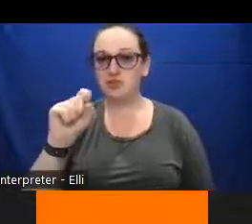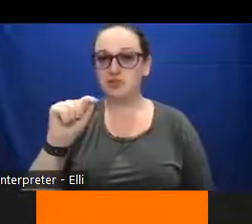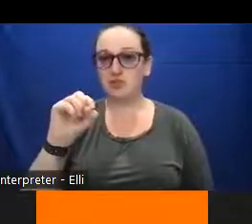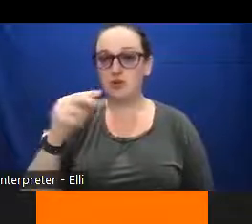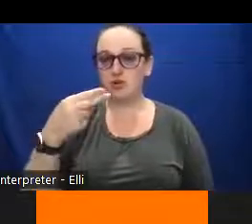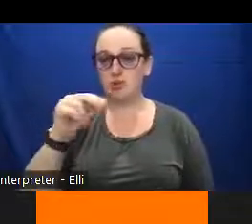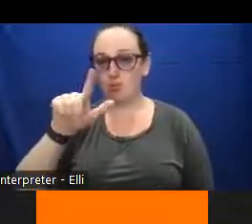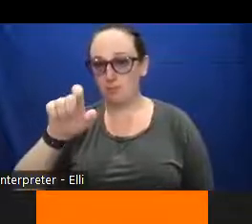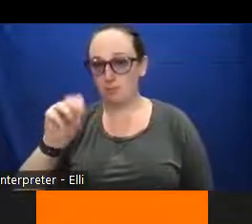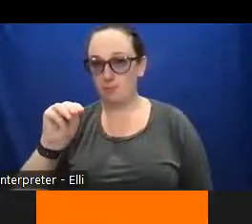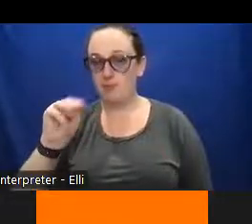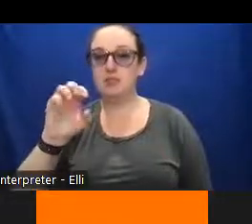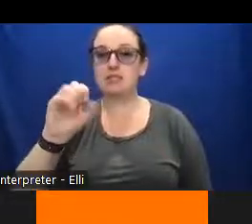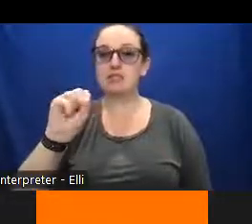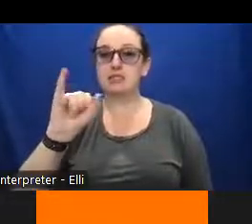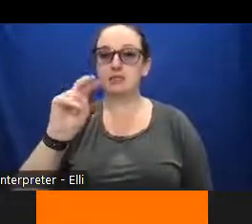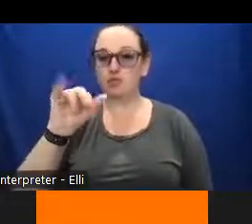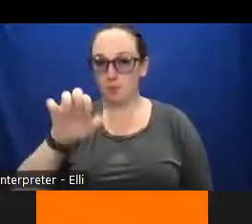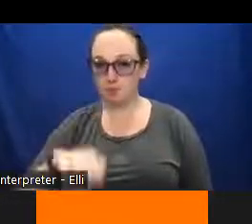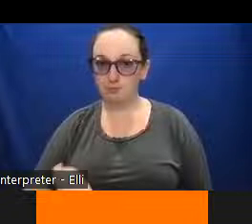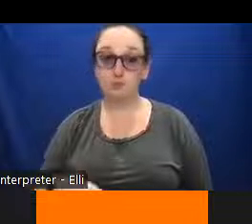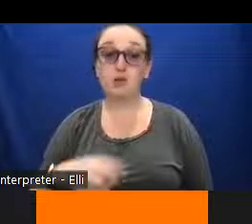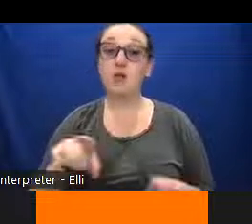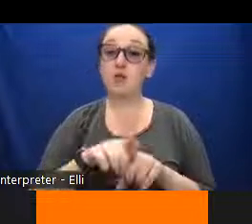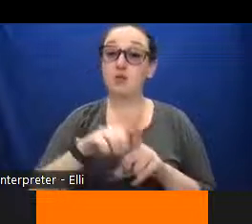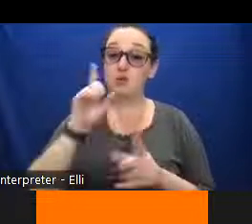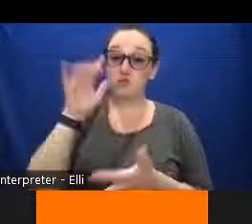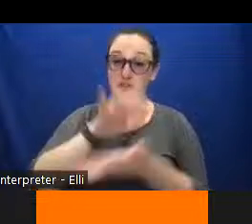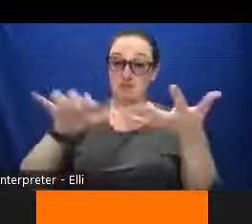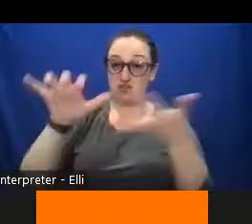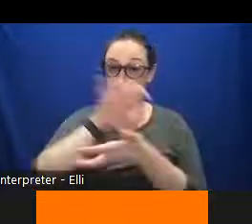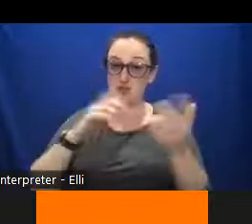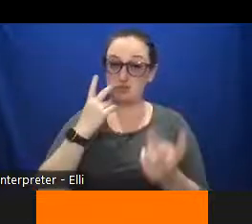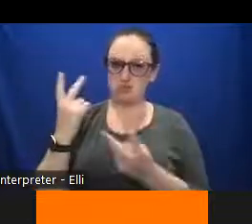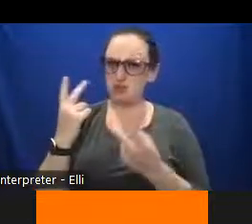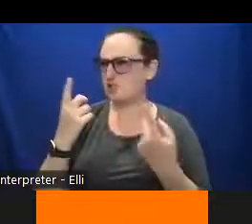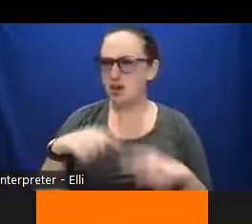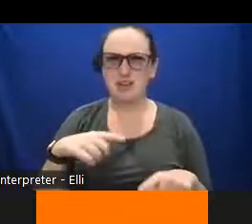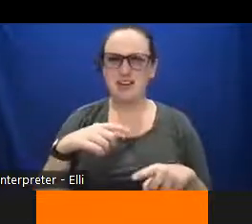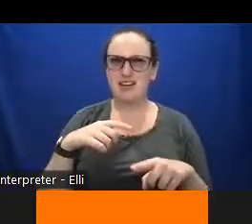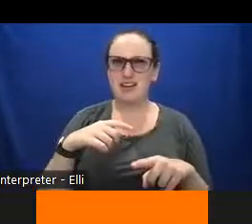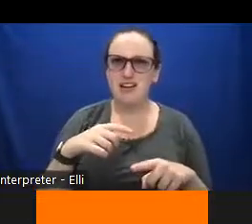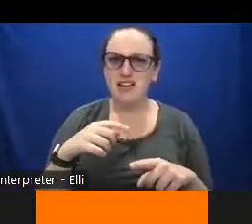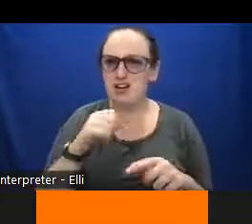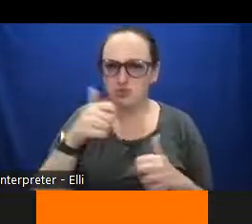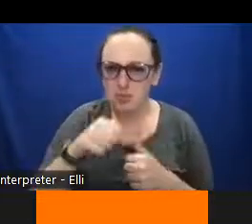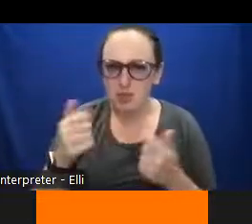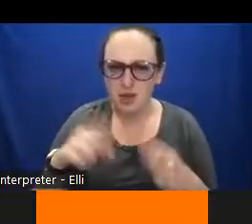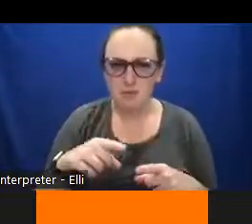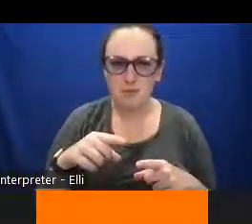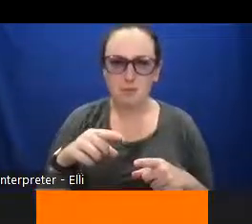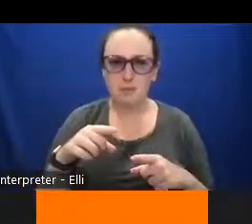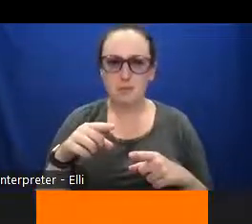up memory, when a person's normal recording of memories doesn't work. Can you recall any times you've seen that symptom?